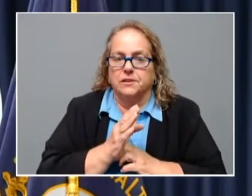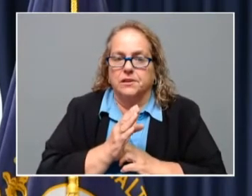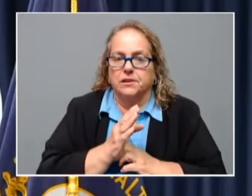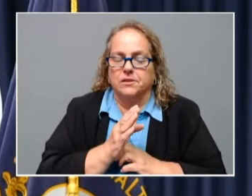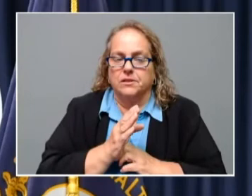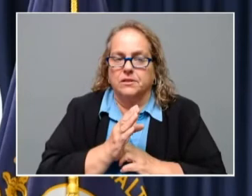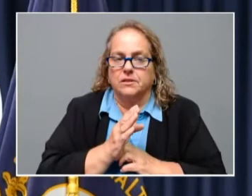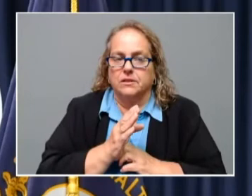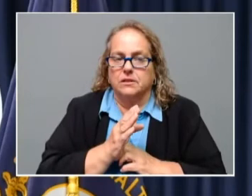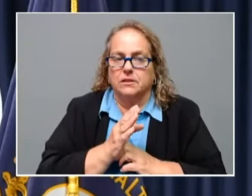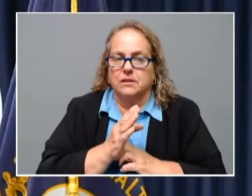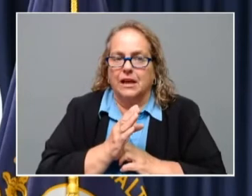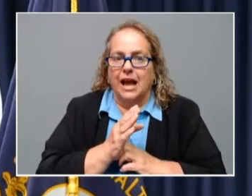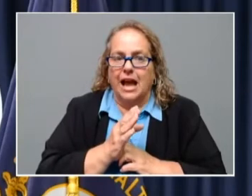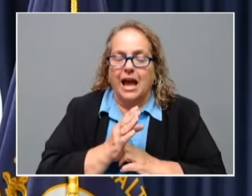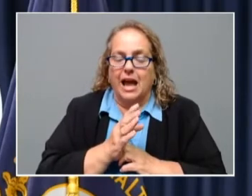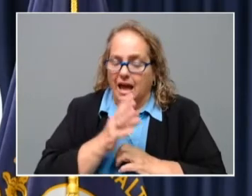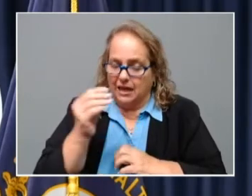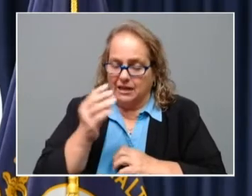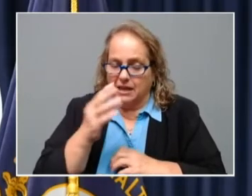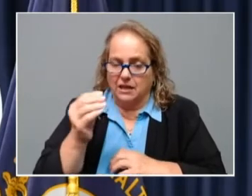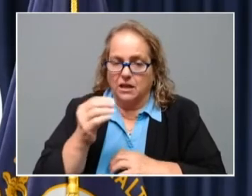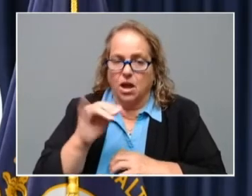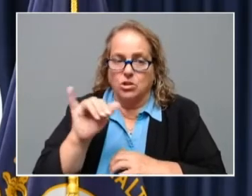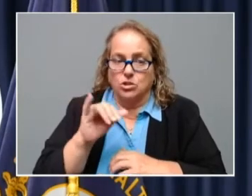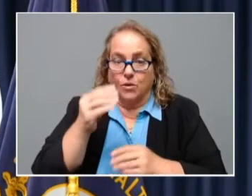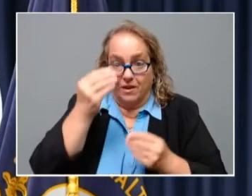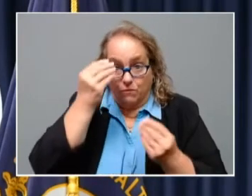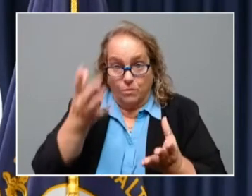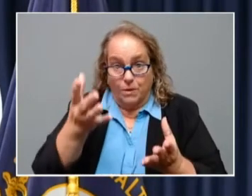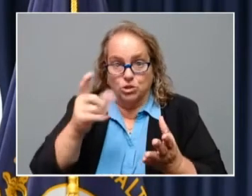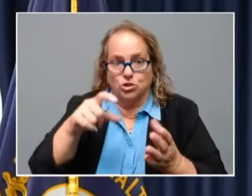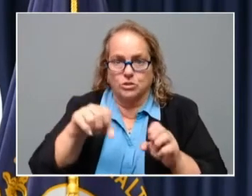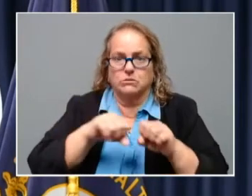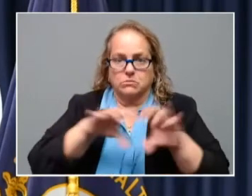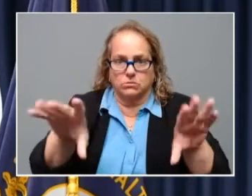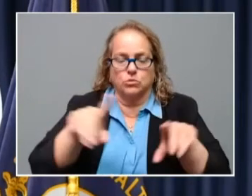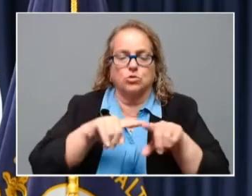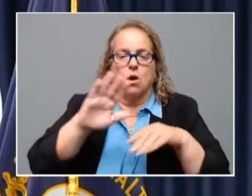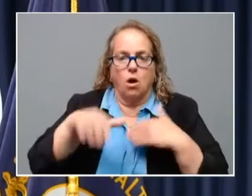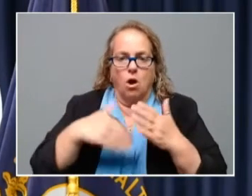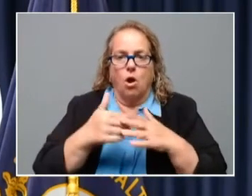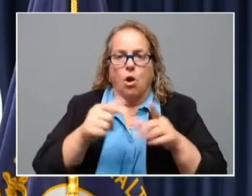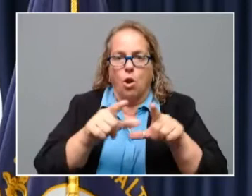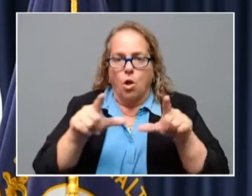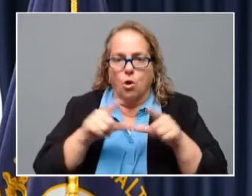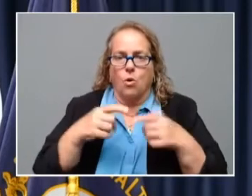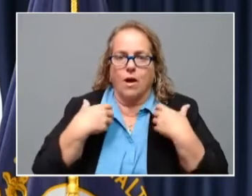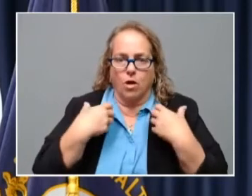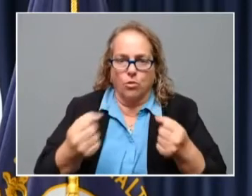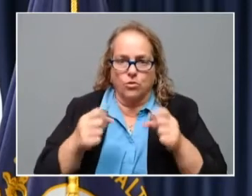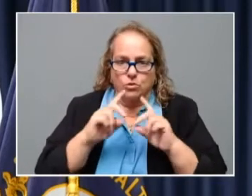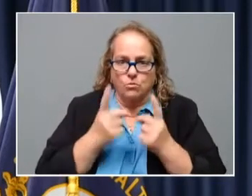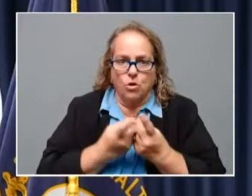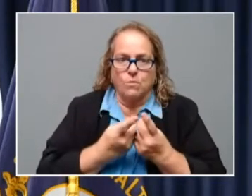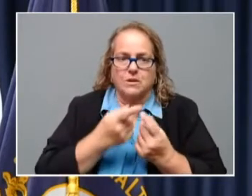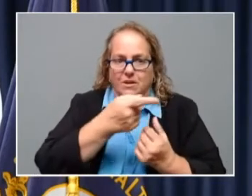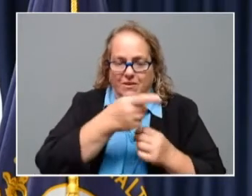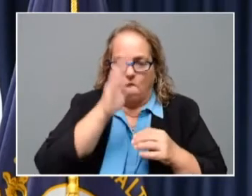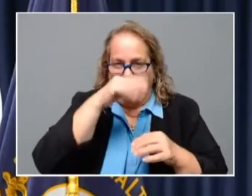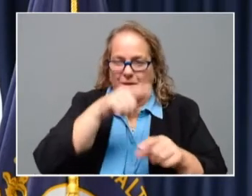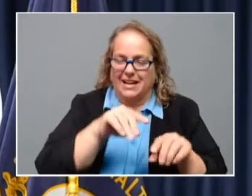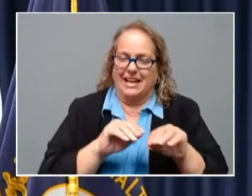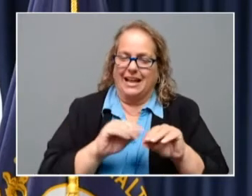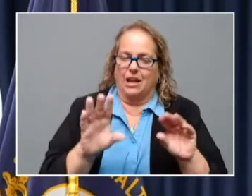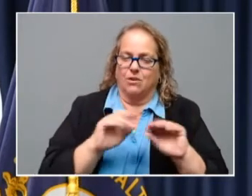the... Yes, the info should be getting out to all the local health departments. Hopefully this clarified it for